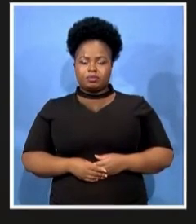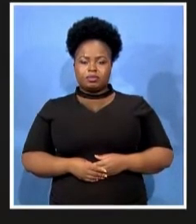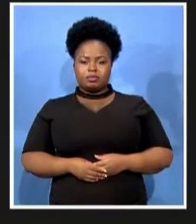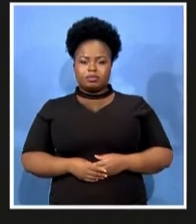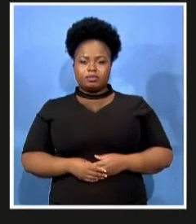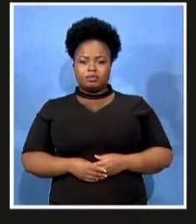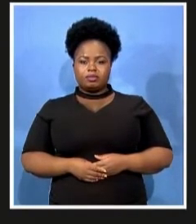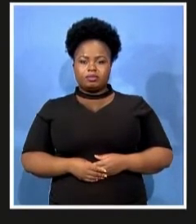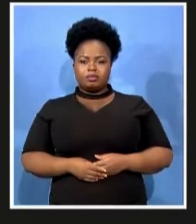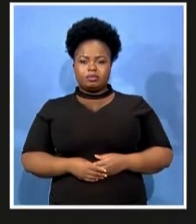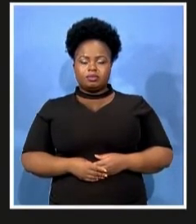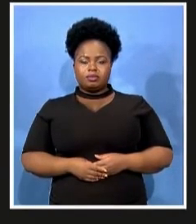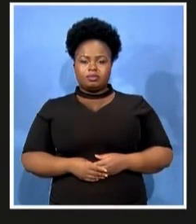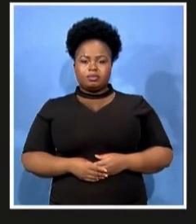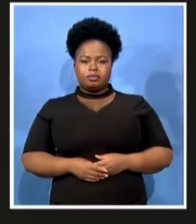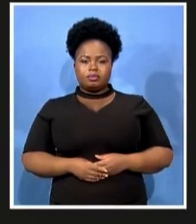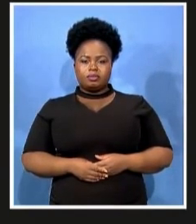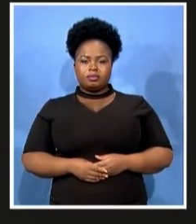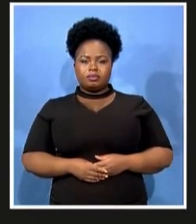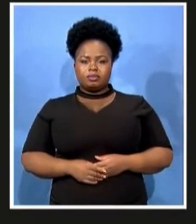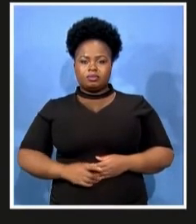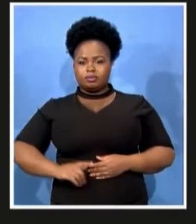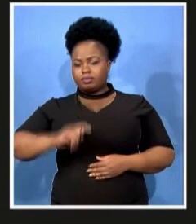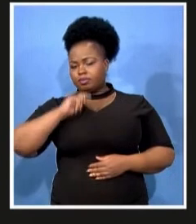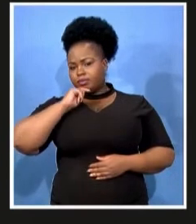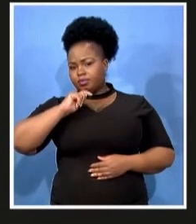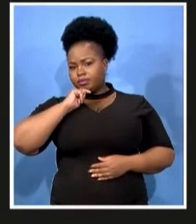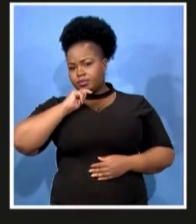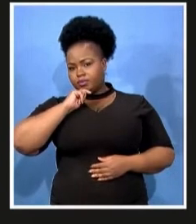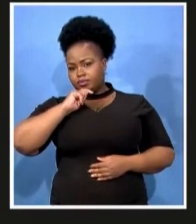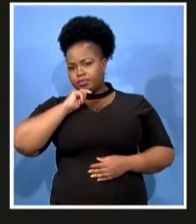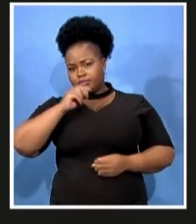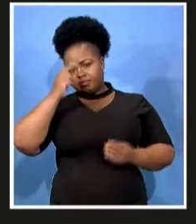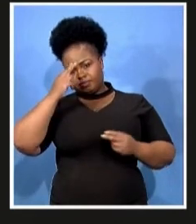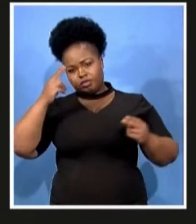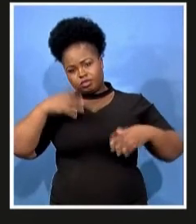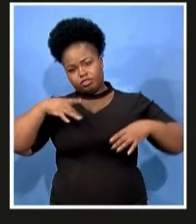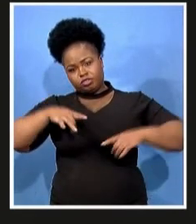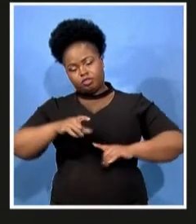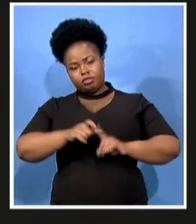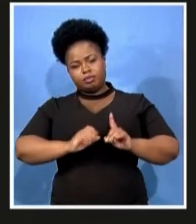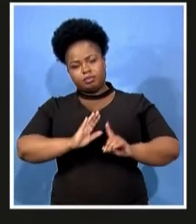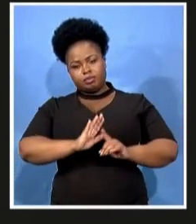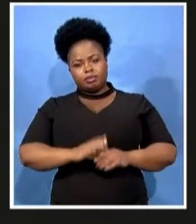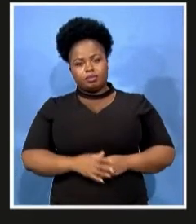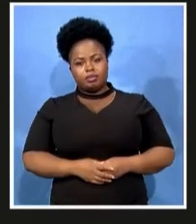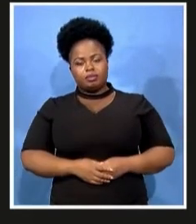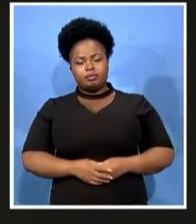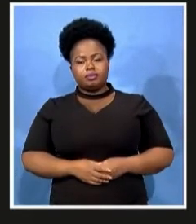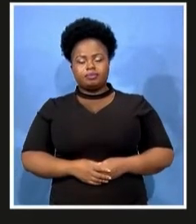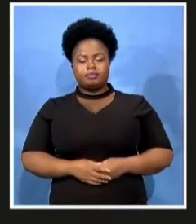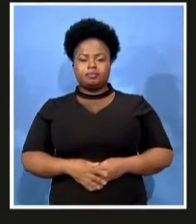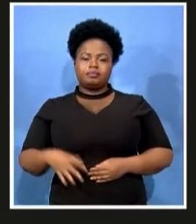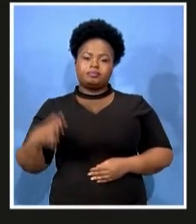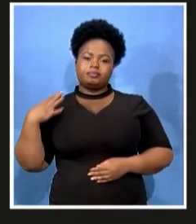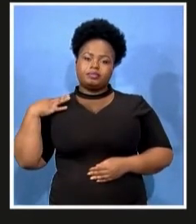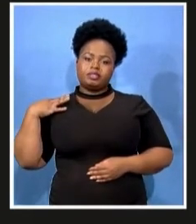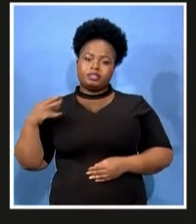Good morning, Honorable Chair. Honorable Chair, the Minister is